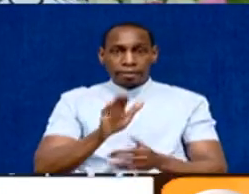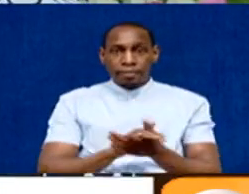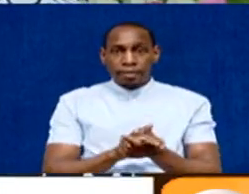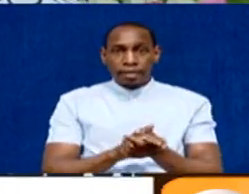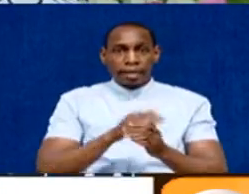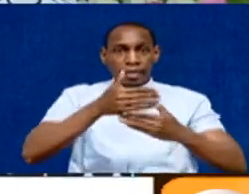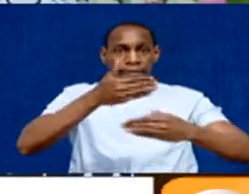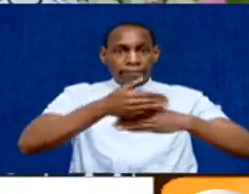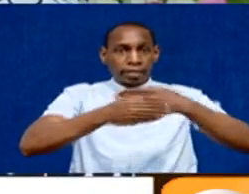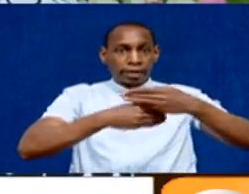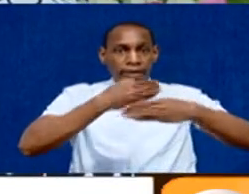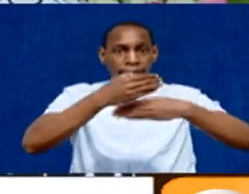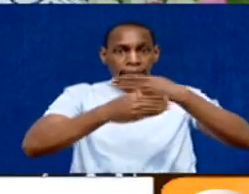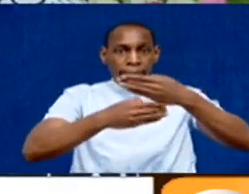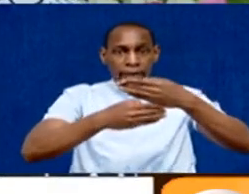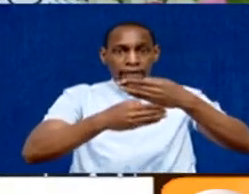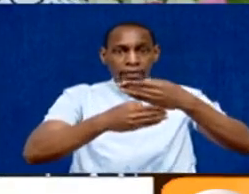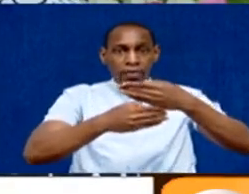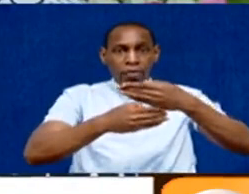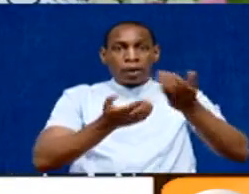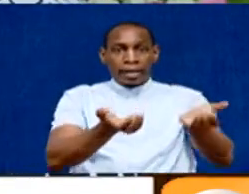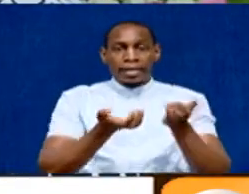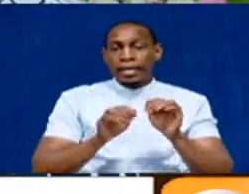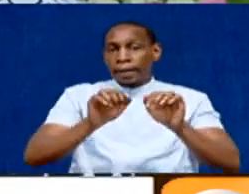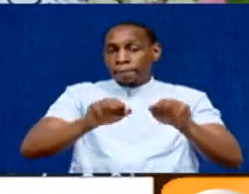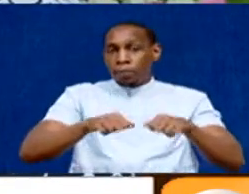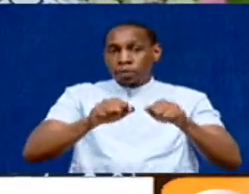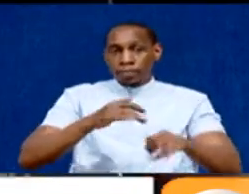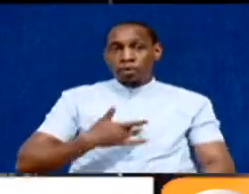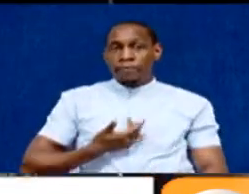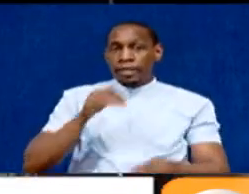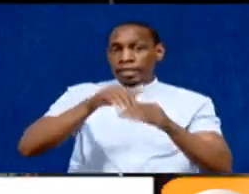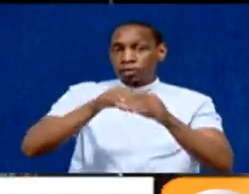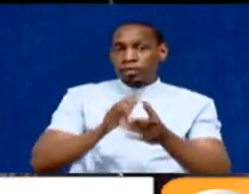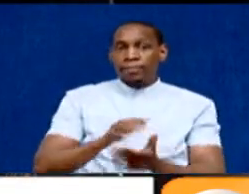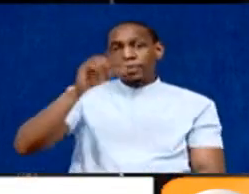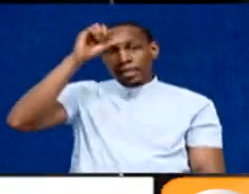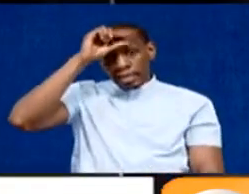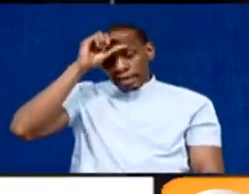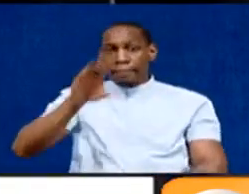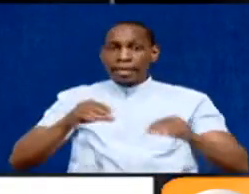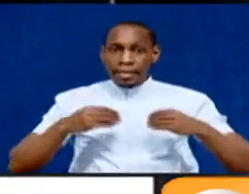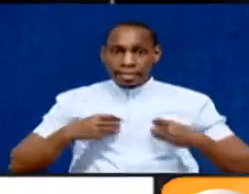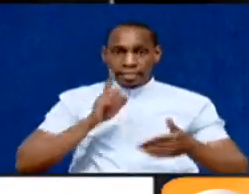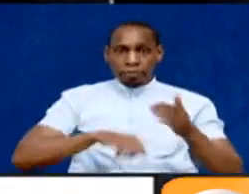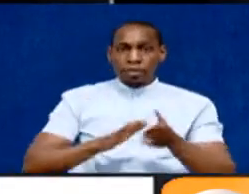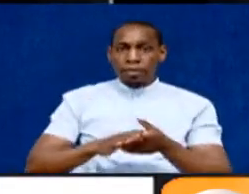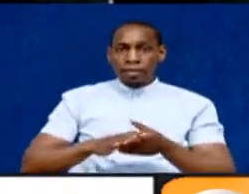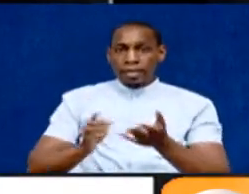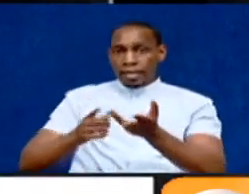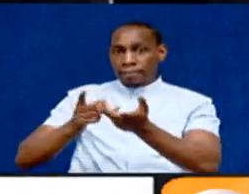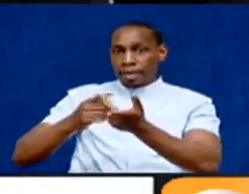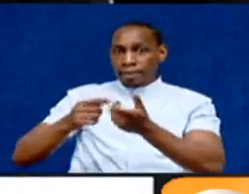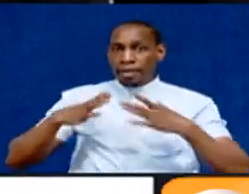kind of infrastructure that they encounter to be able to be inclusive. The government acknowledging that the number of persons